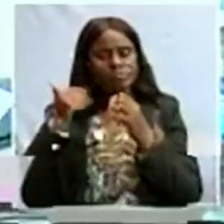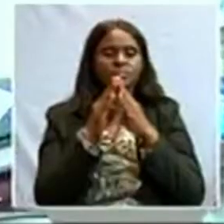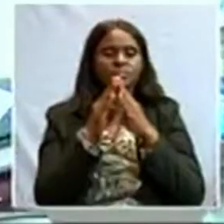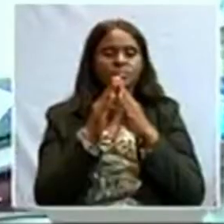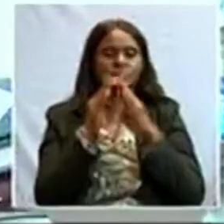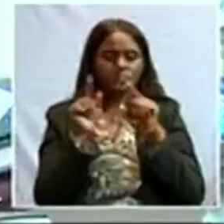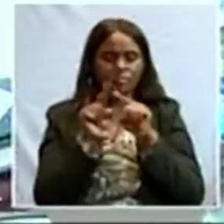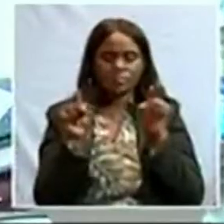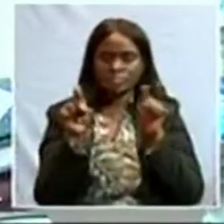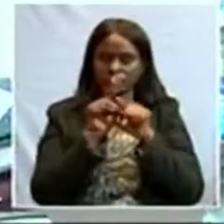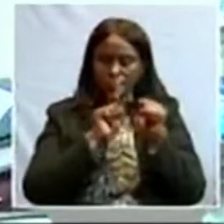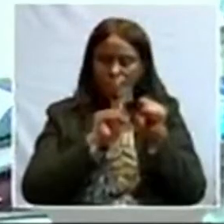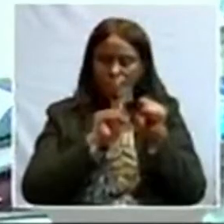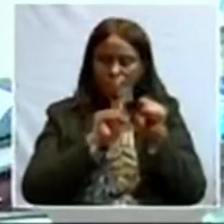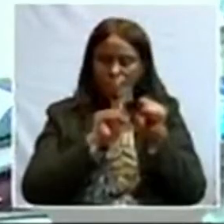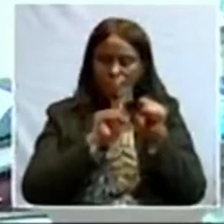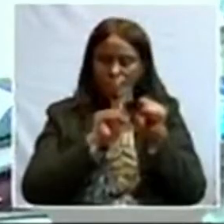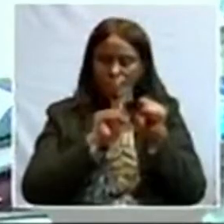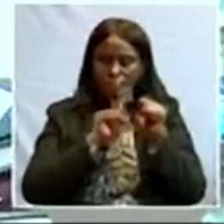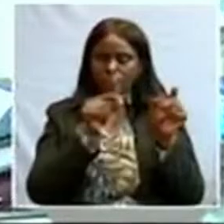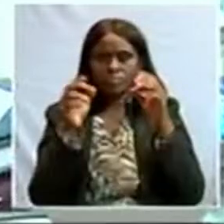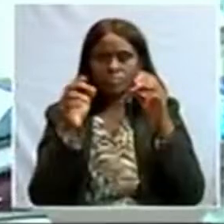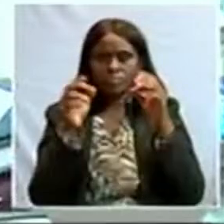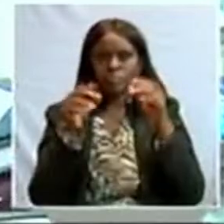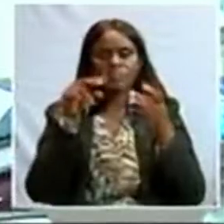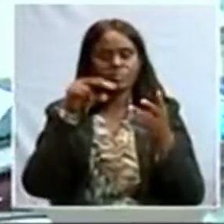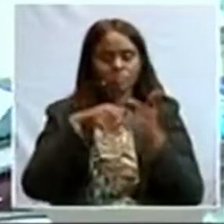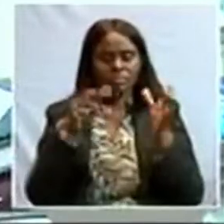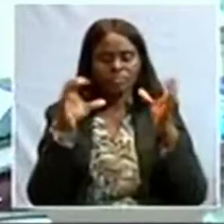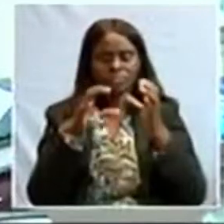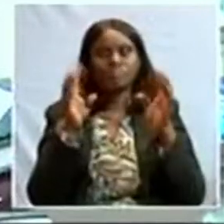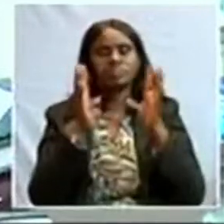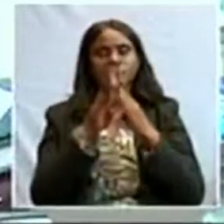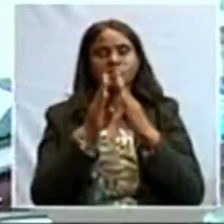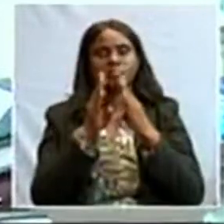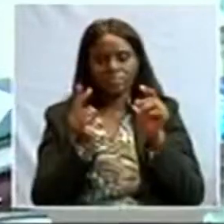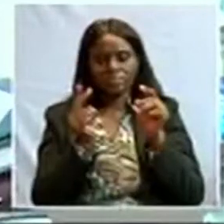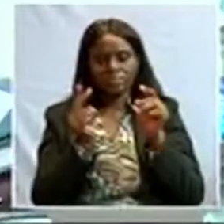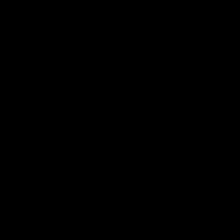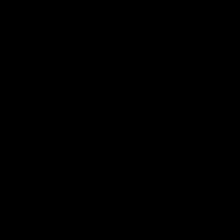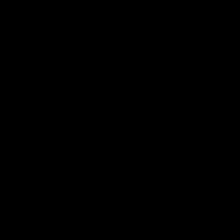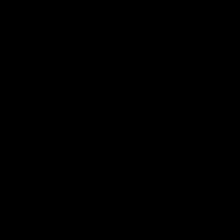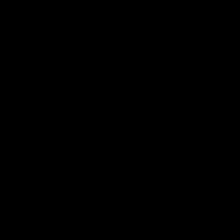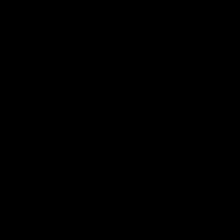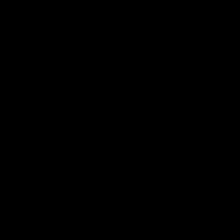and subsequently also committee meetings and report to all